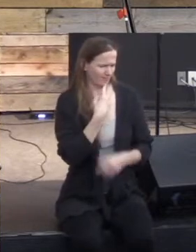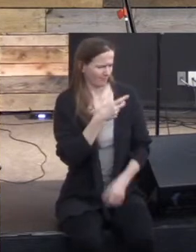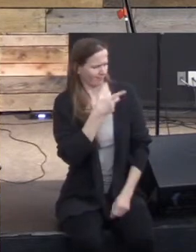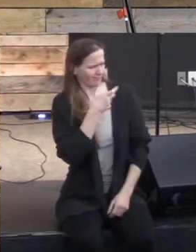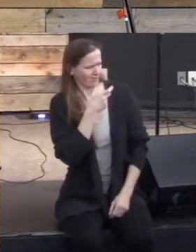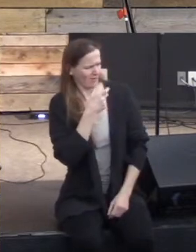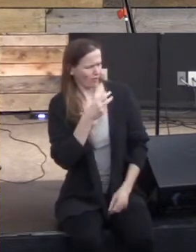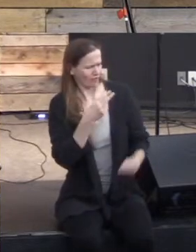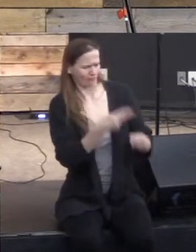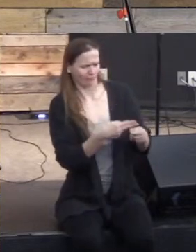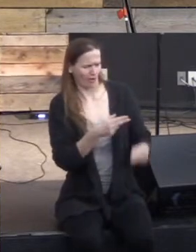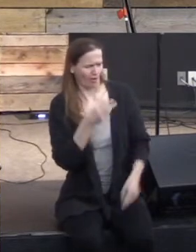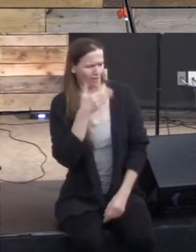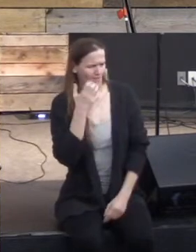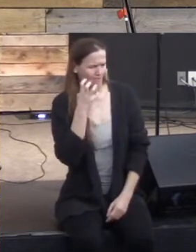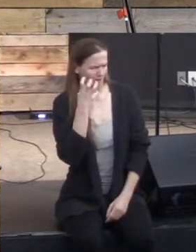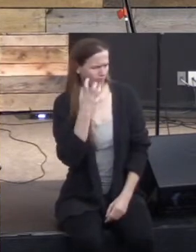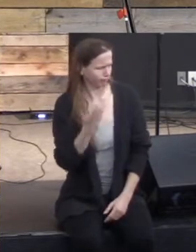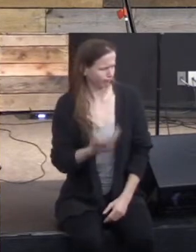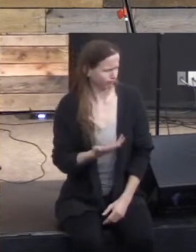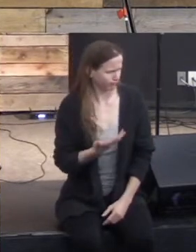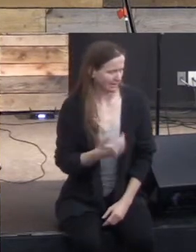being honest with you.